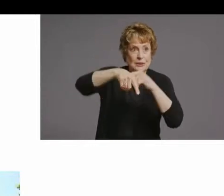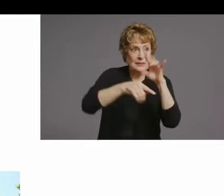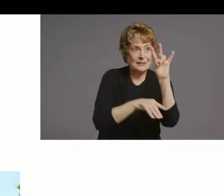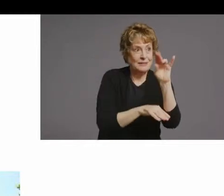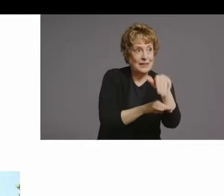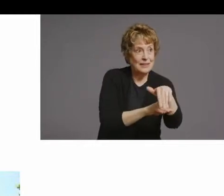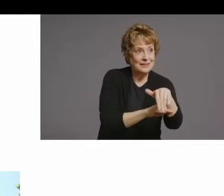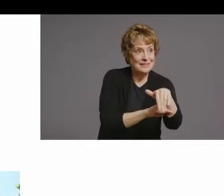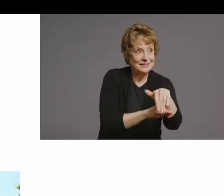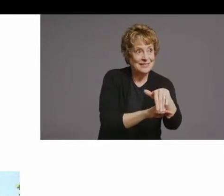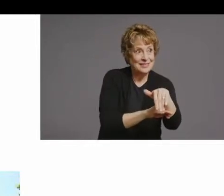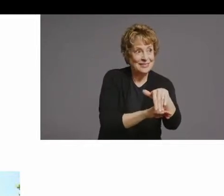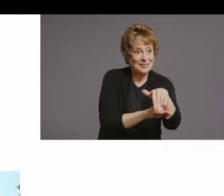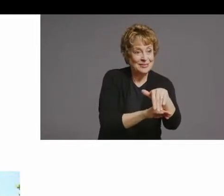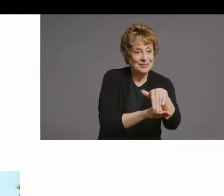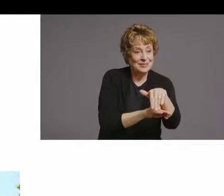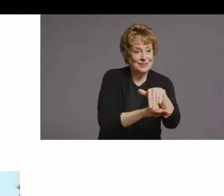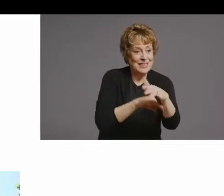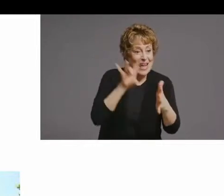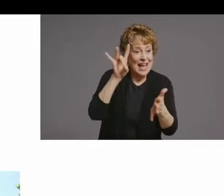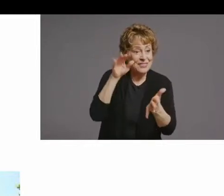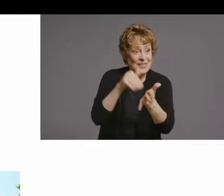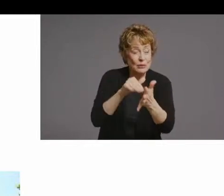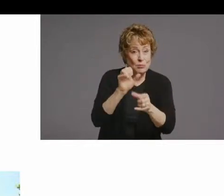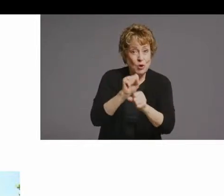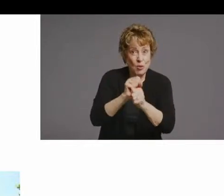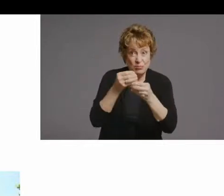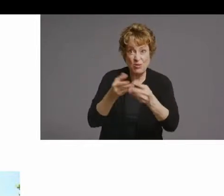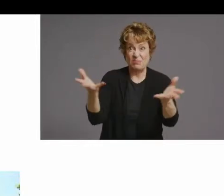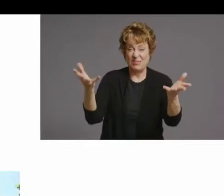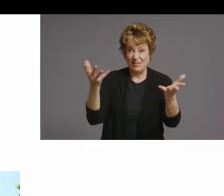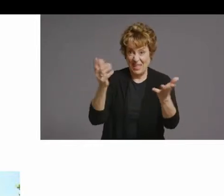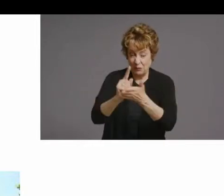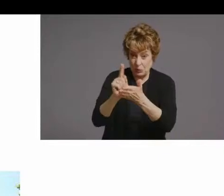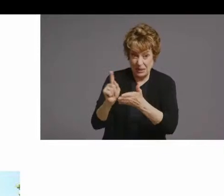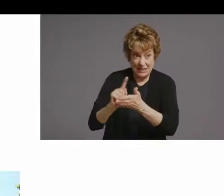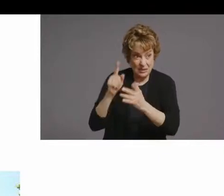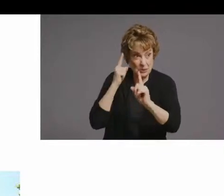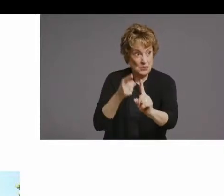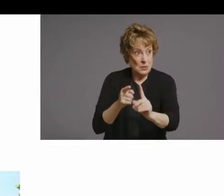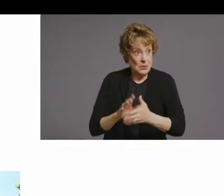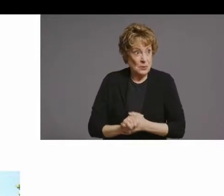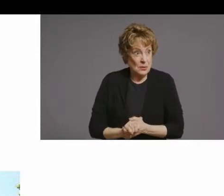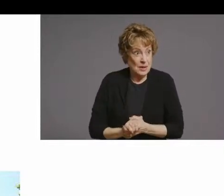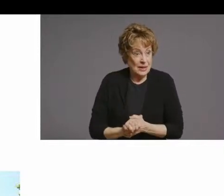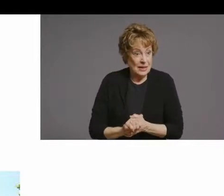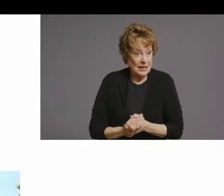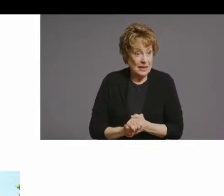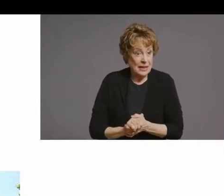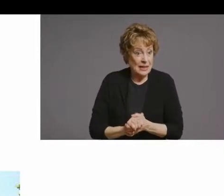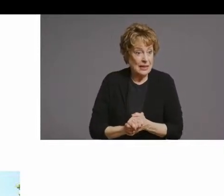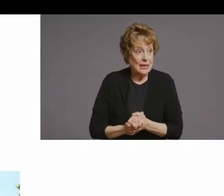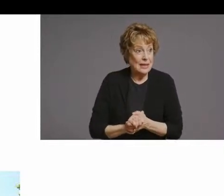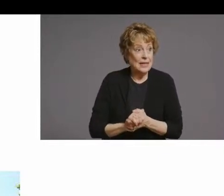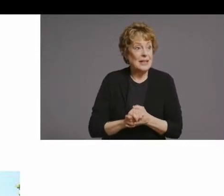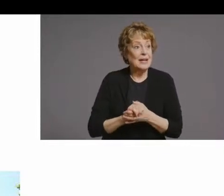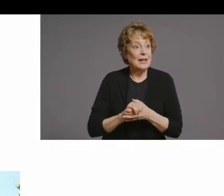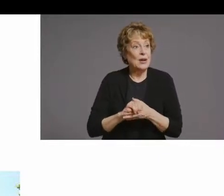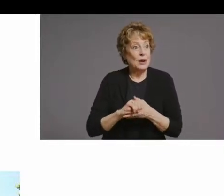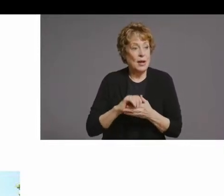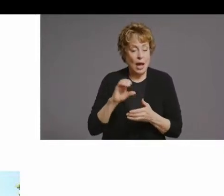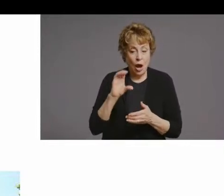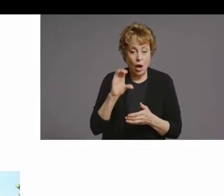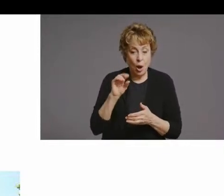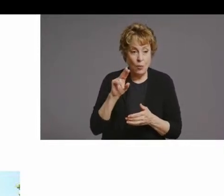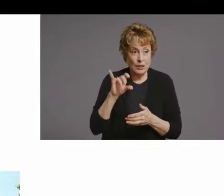to 8,000 appointments per week. This is in partnership with Coconino County, Northern Arizona University, Northern Arizona